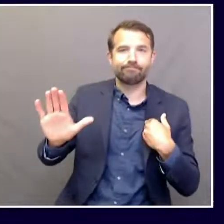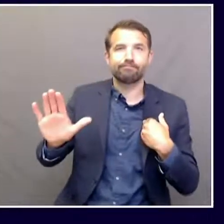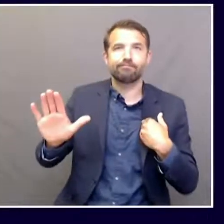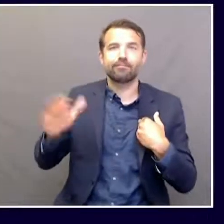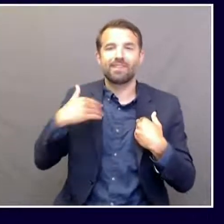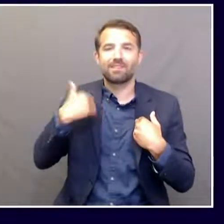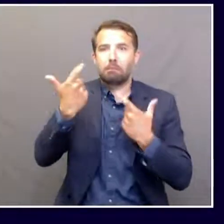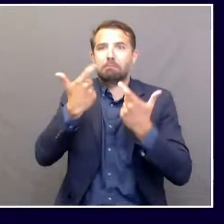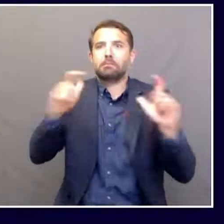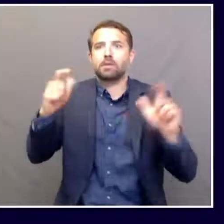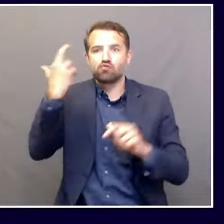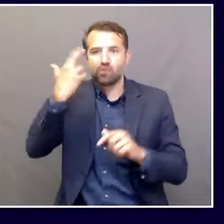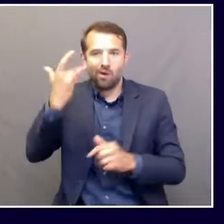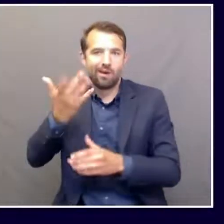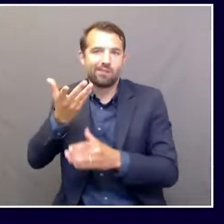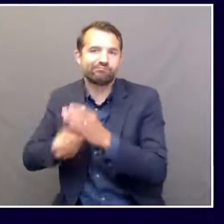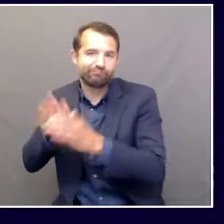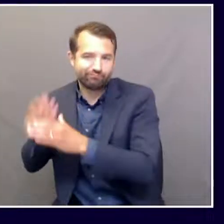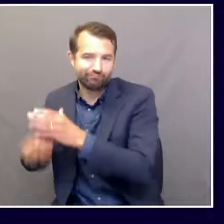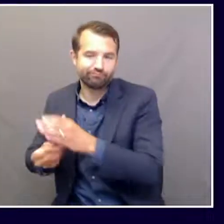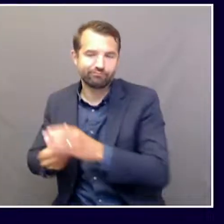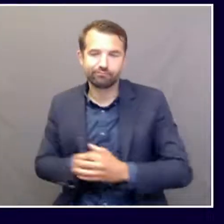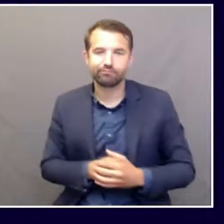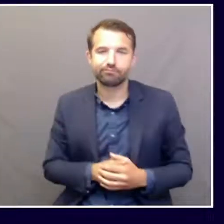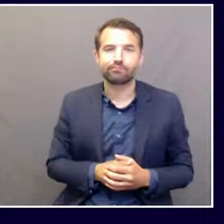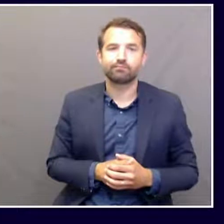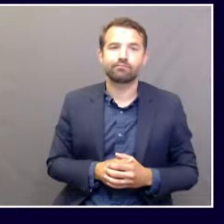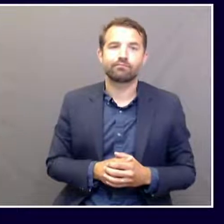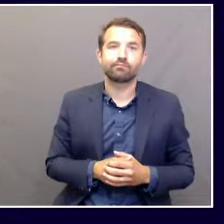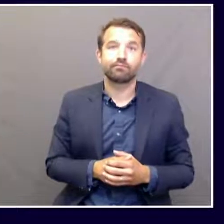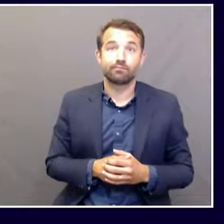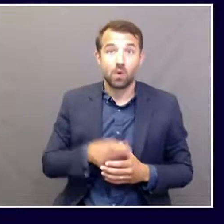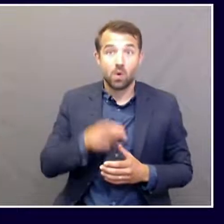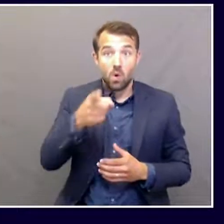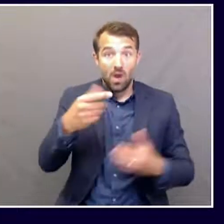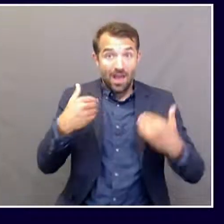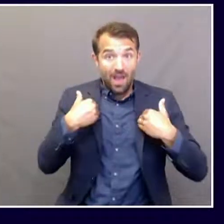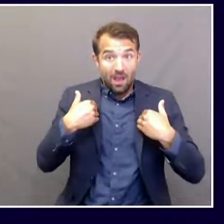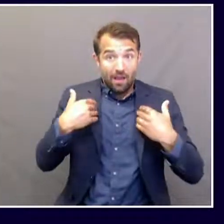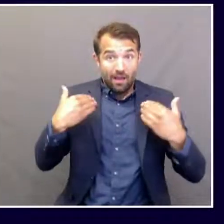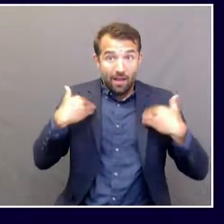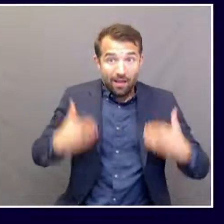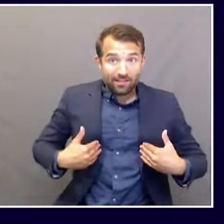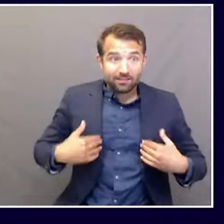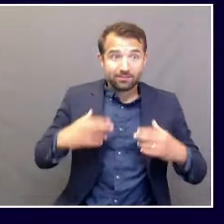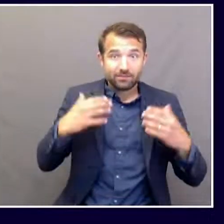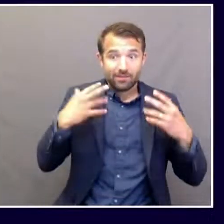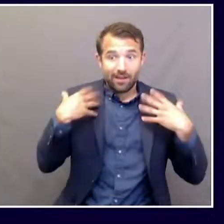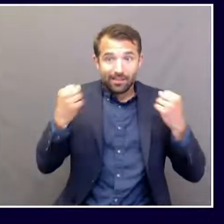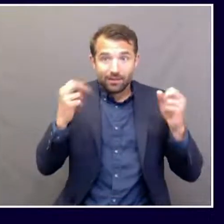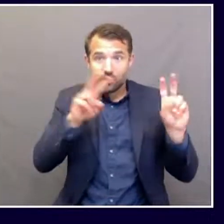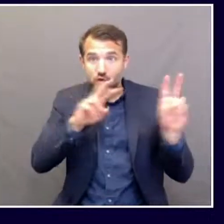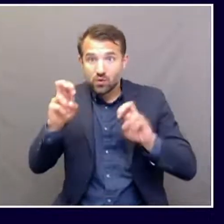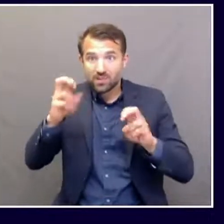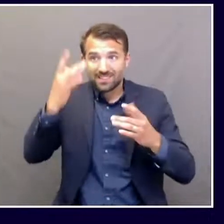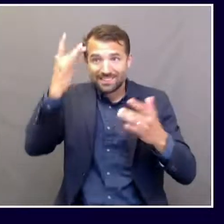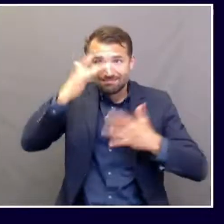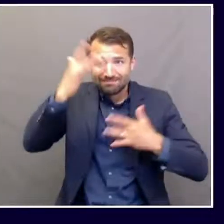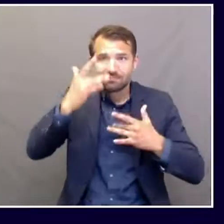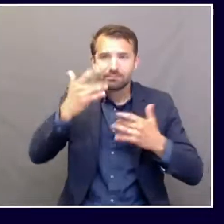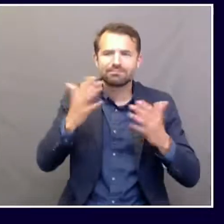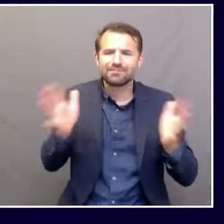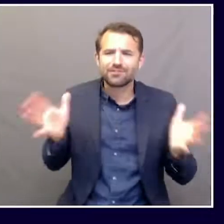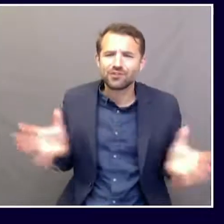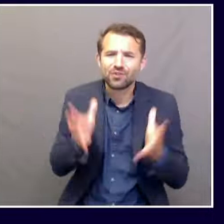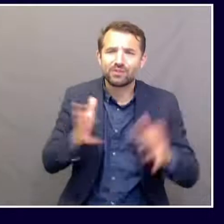other chronic medical conditions, we still want you to get vaccinated. And that was the situation for many of these individuals. The other,